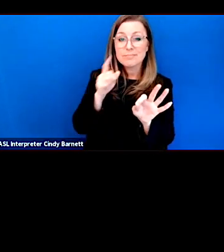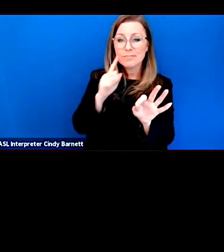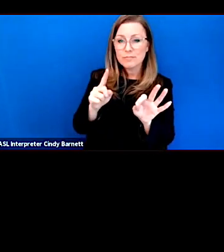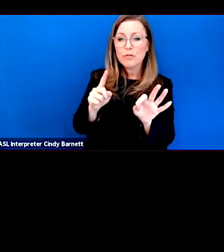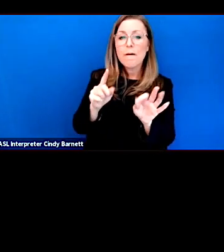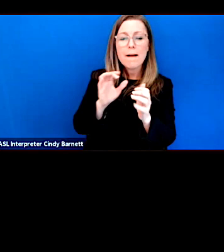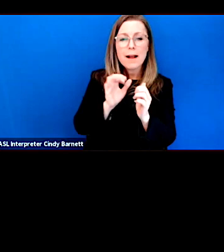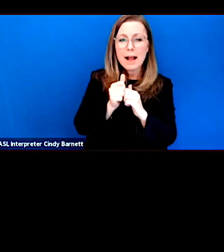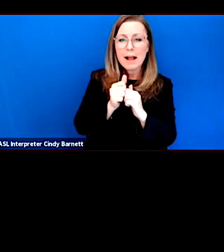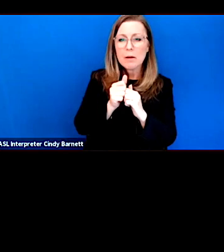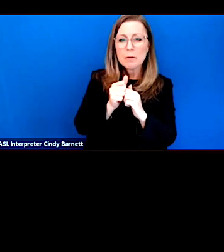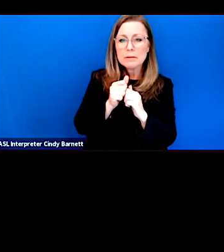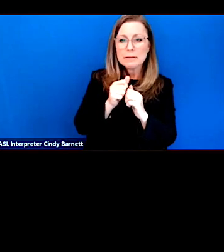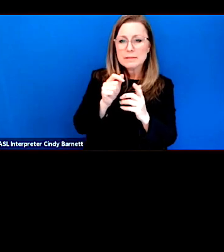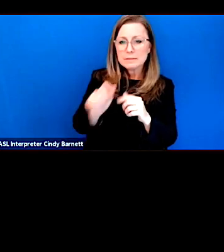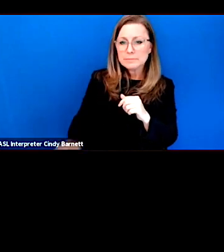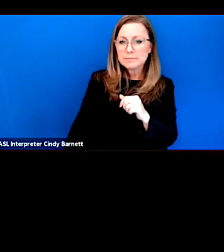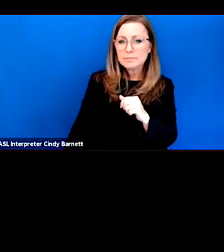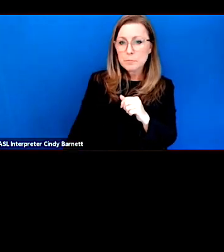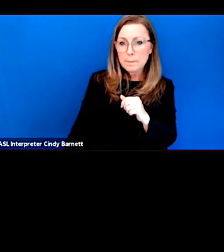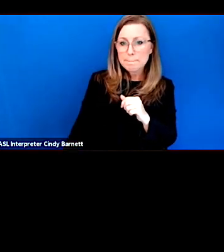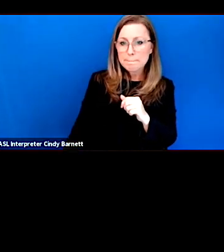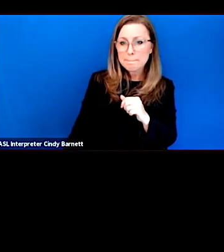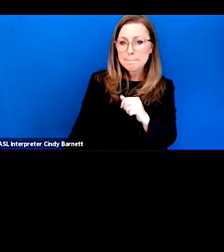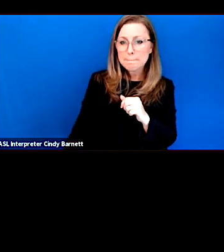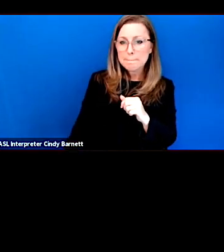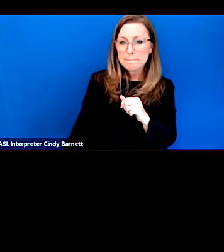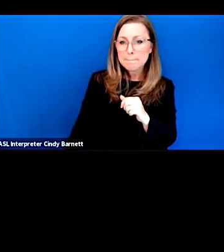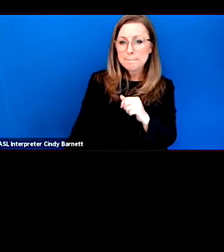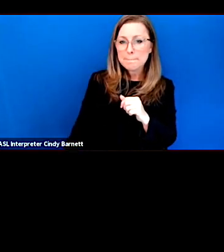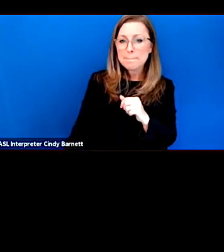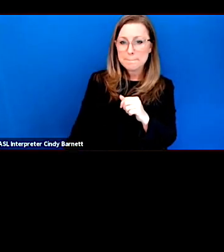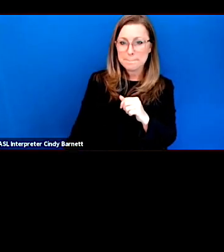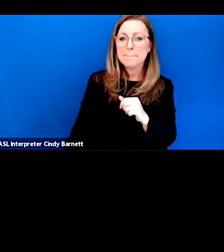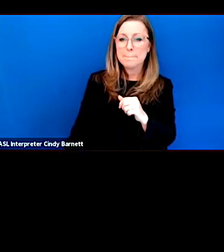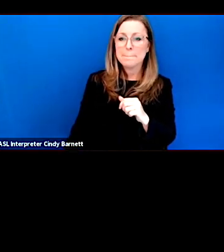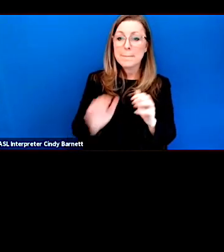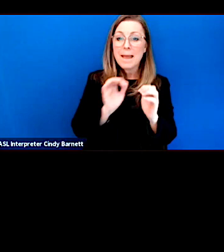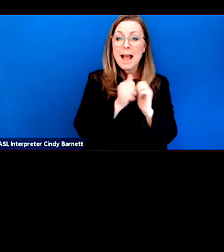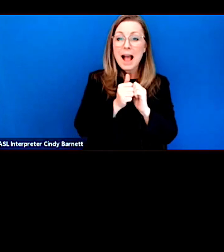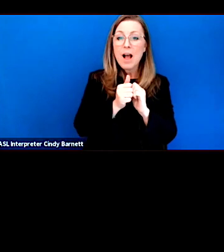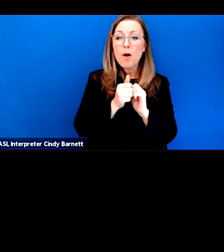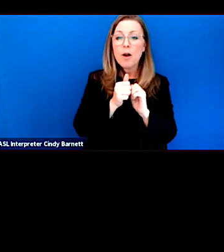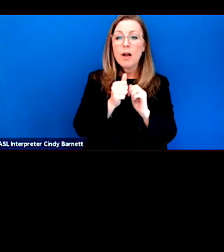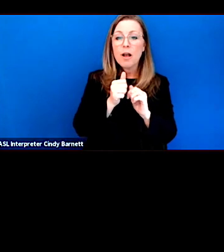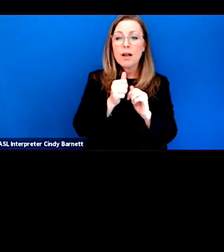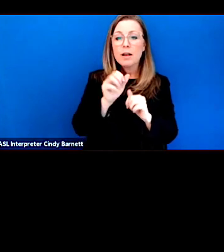engineering. And while you're copying and pasting that into the Google Scholar search bar, I'm going to switch my screens.